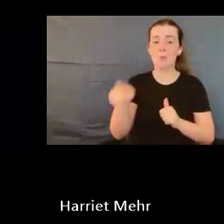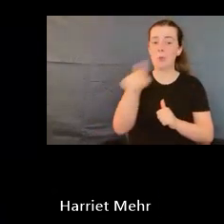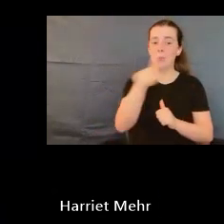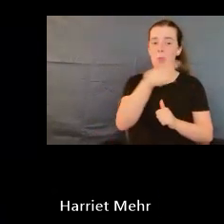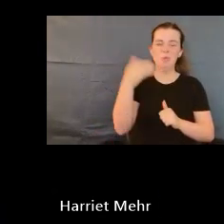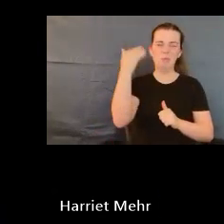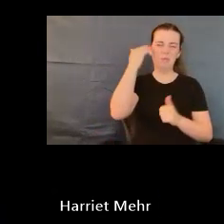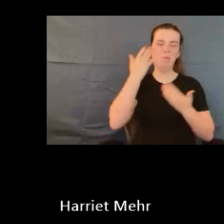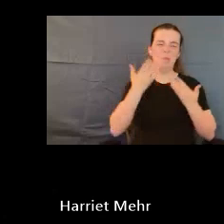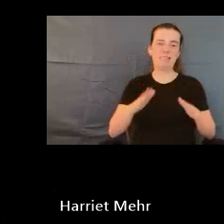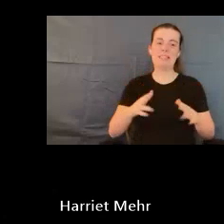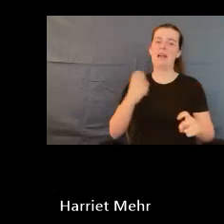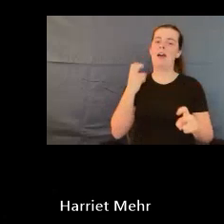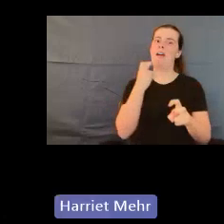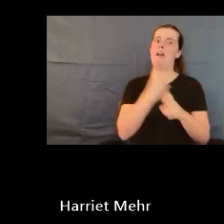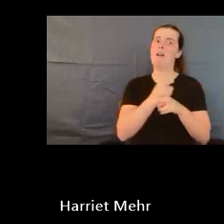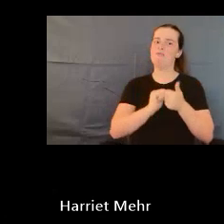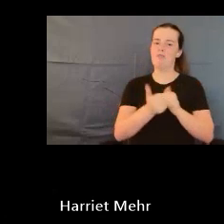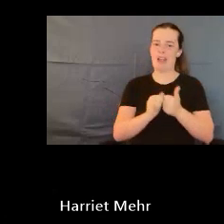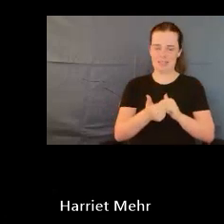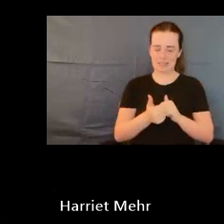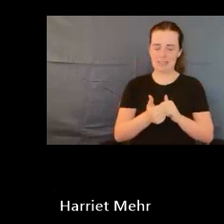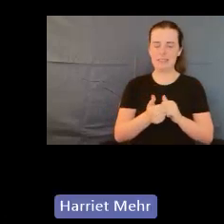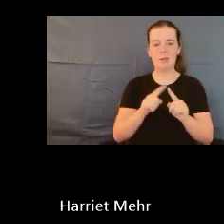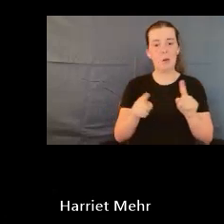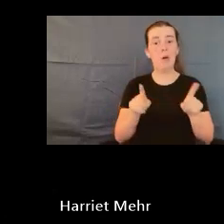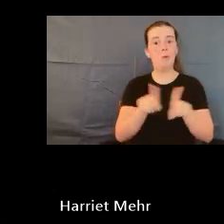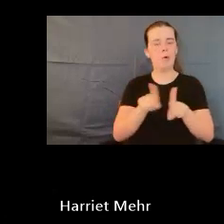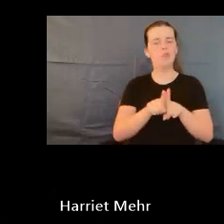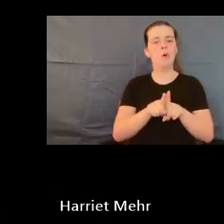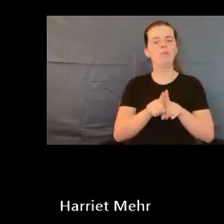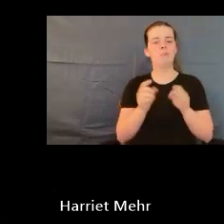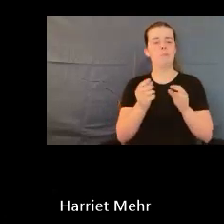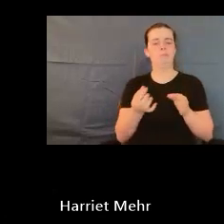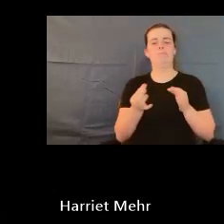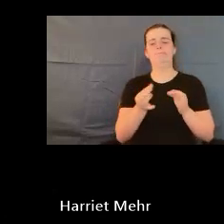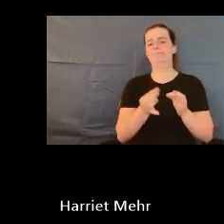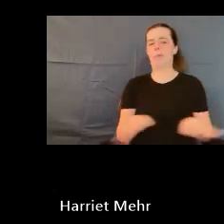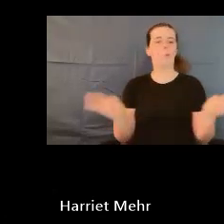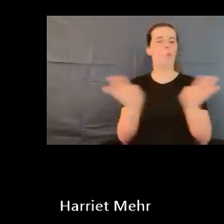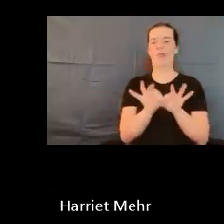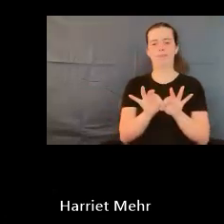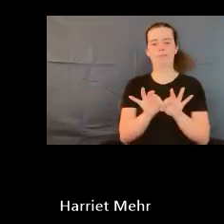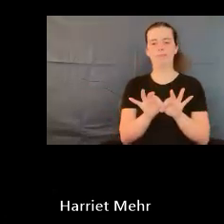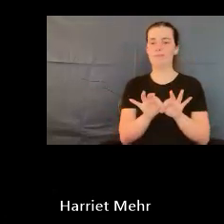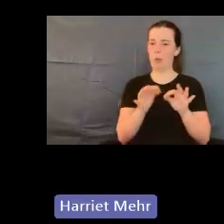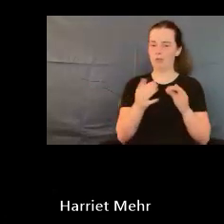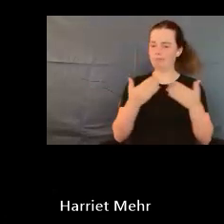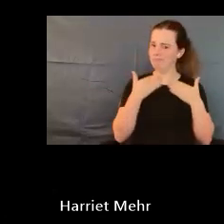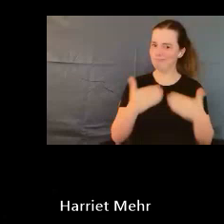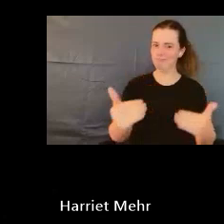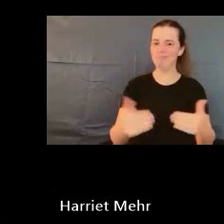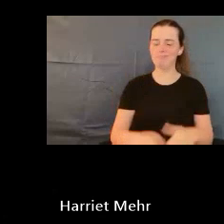know that it's a pretty hard race, but I think that also means that it's very rewarding as well. So let's get into it.